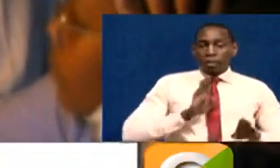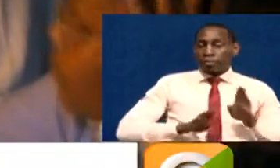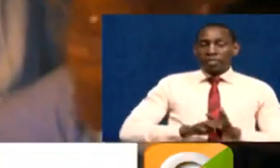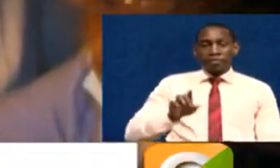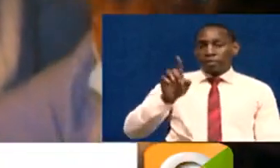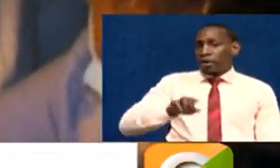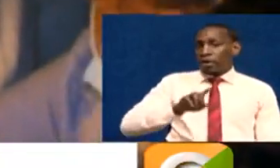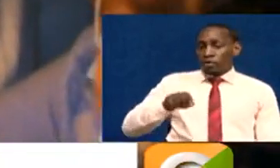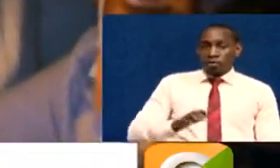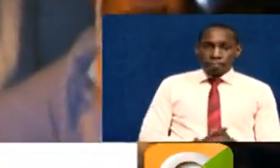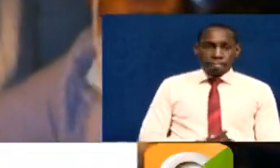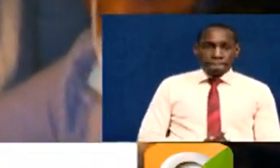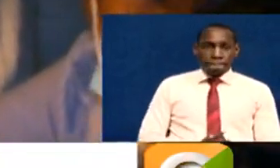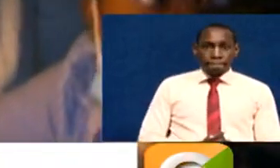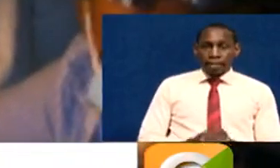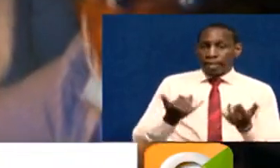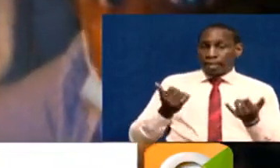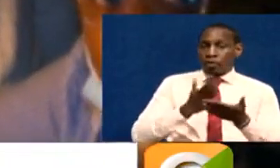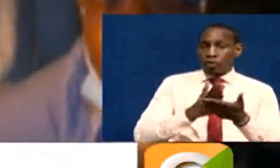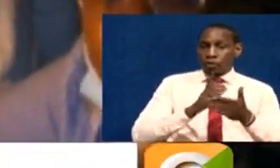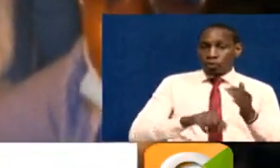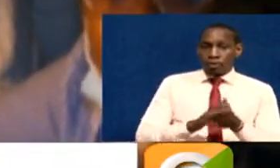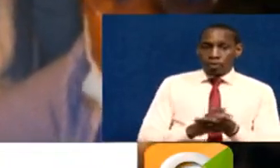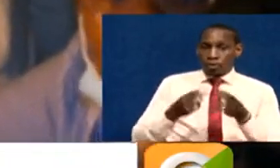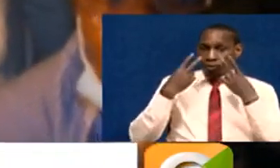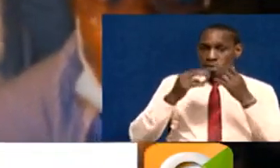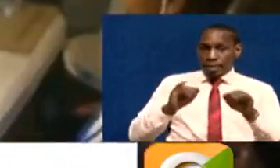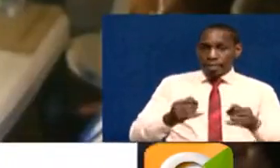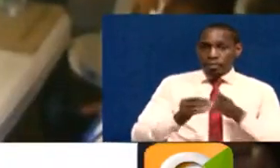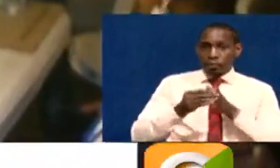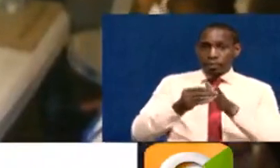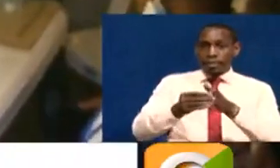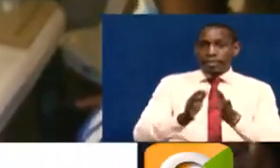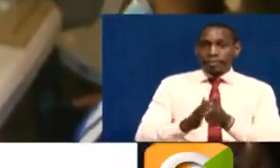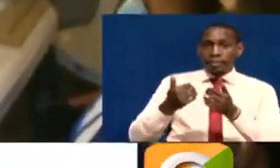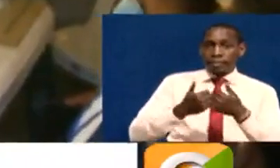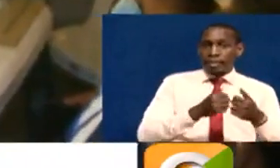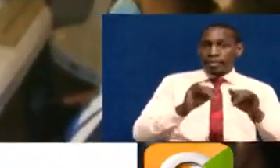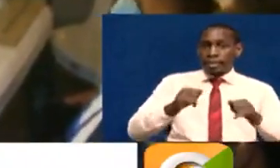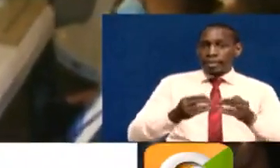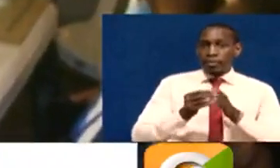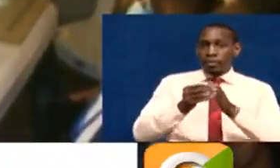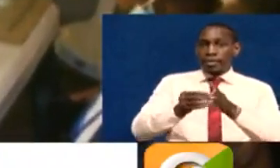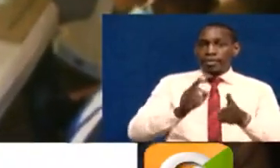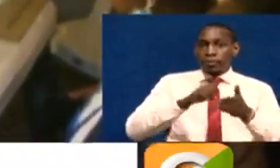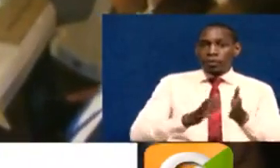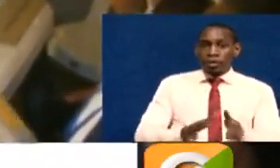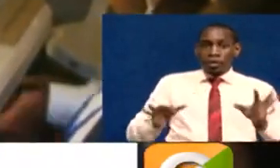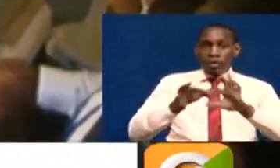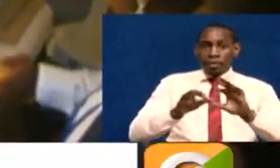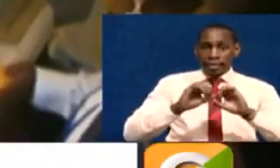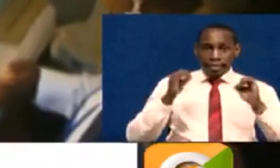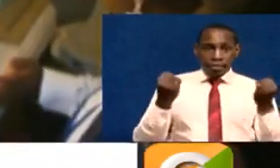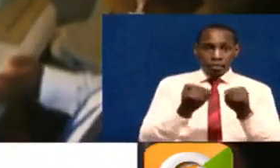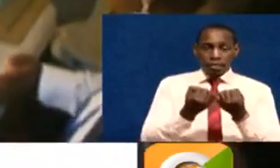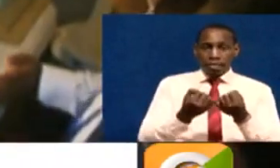behaving as learned individuals. So of course we will be looking out for the new leadership. The challenge on the new leadership is unite the